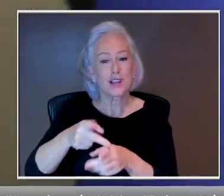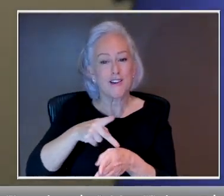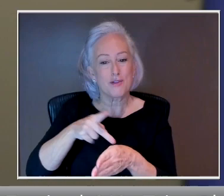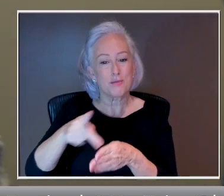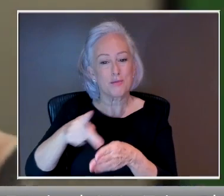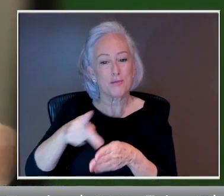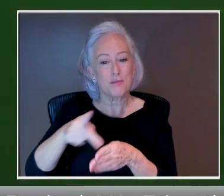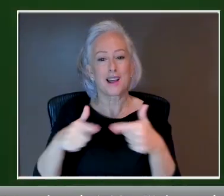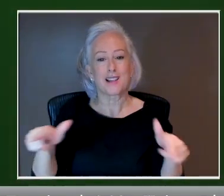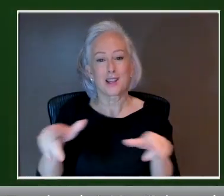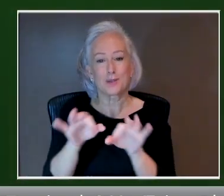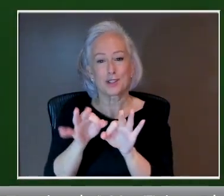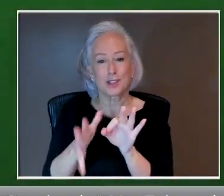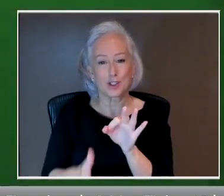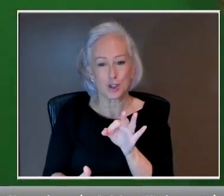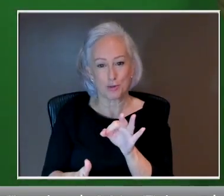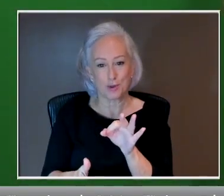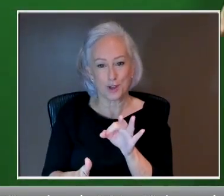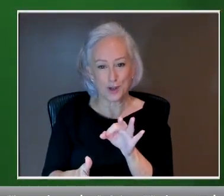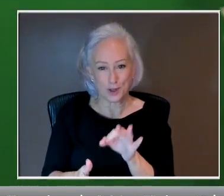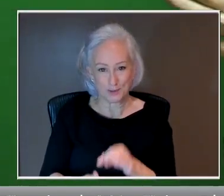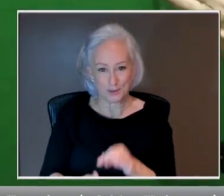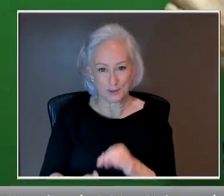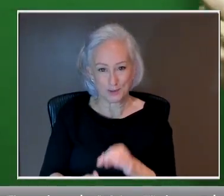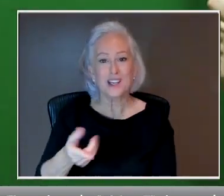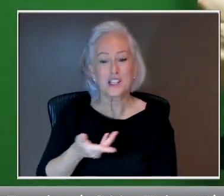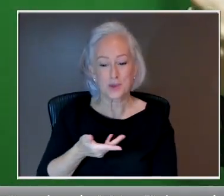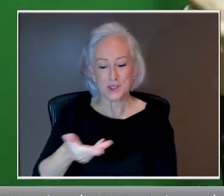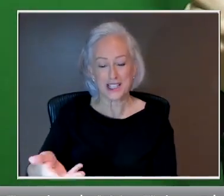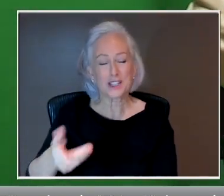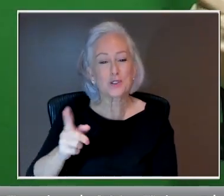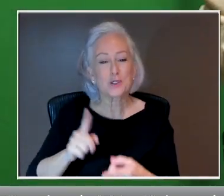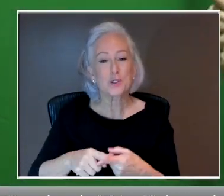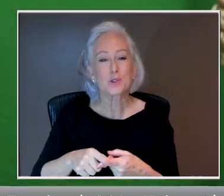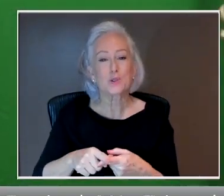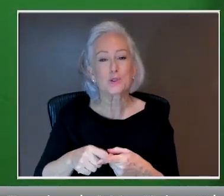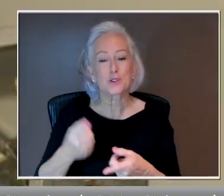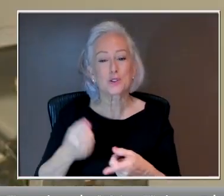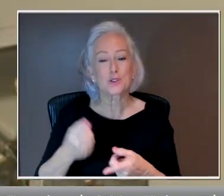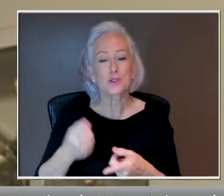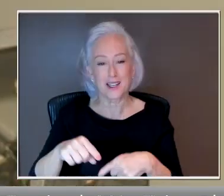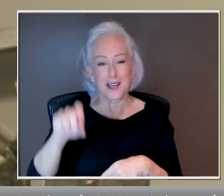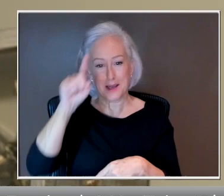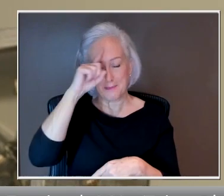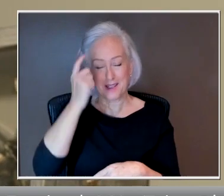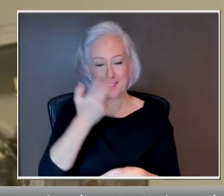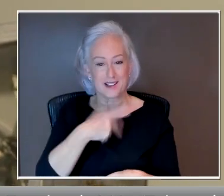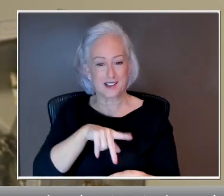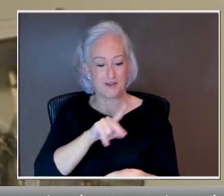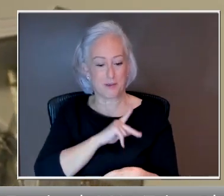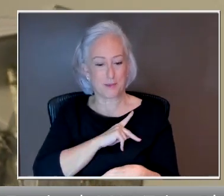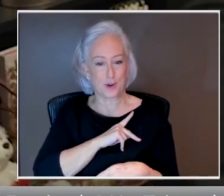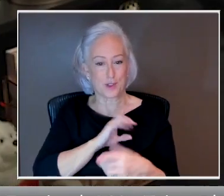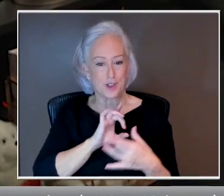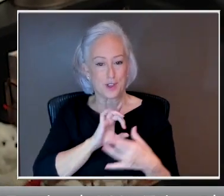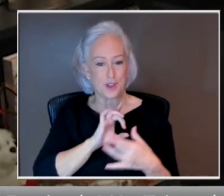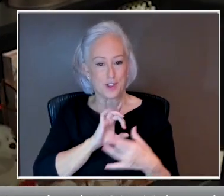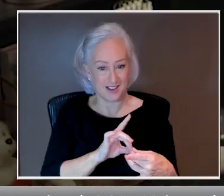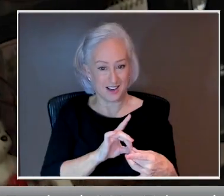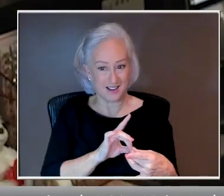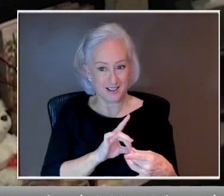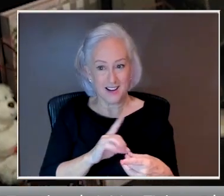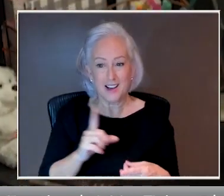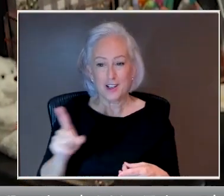the magic happens. She was introduced to signing very young because of a personal connection. Her cousin happens to be deaf, and